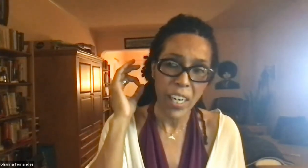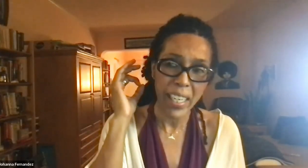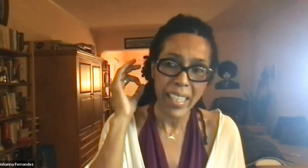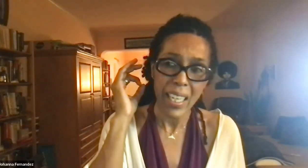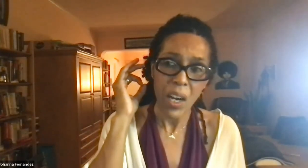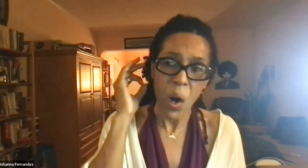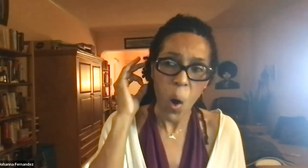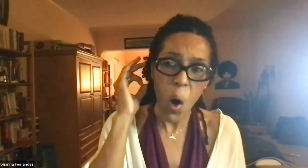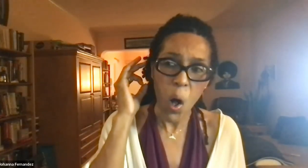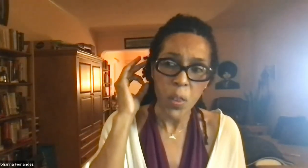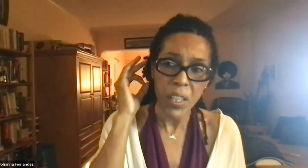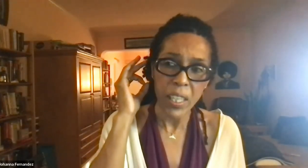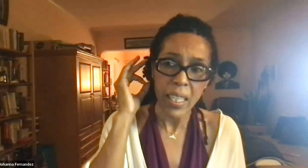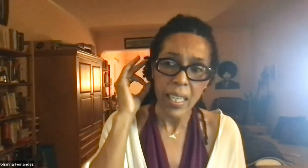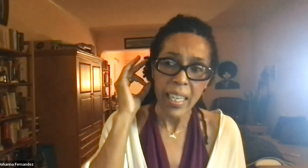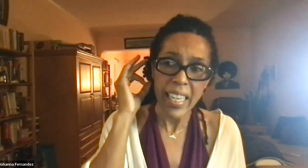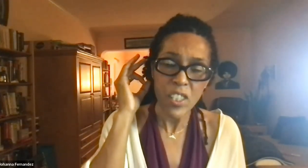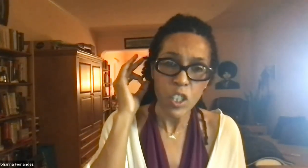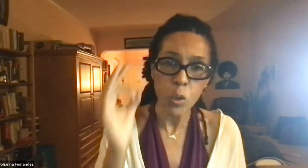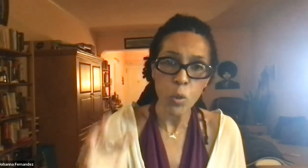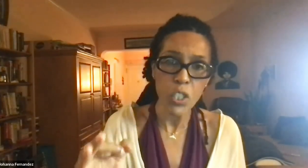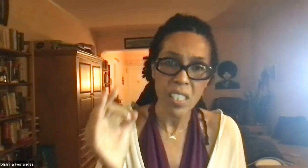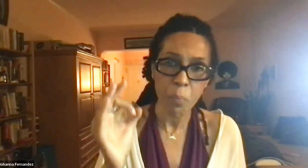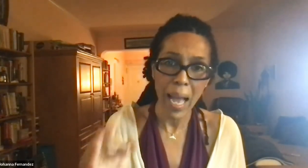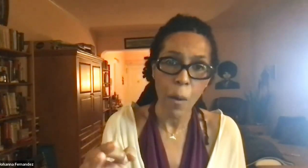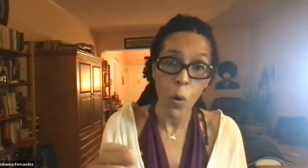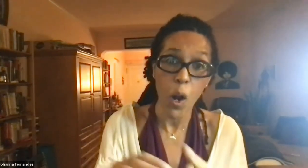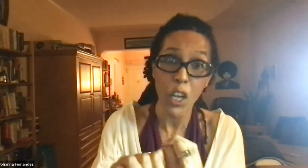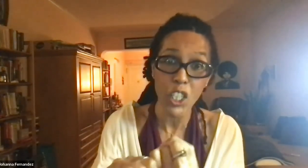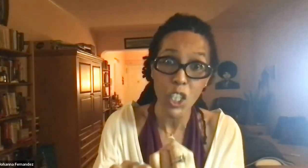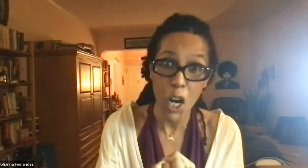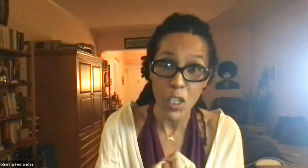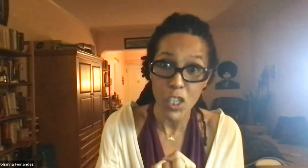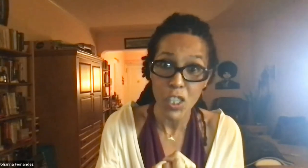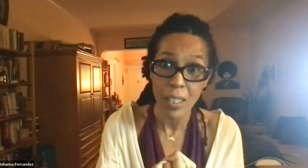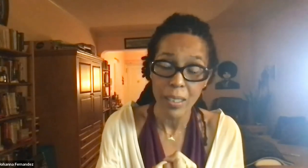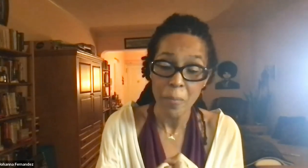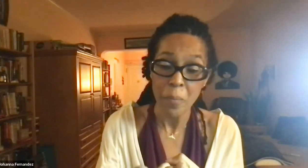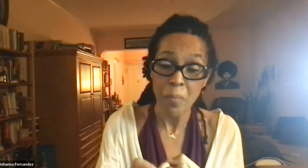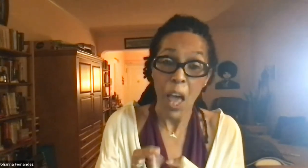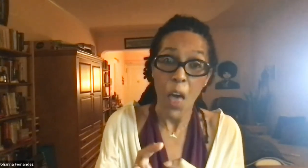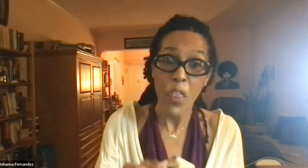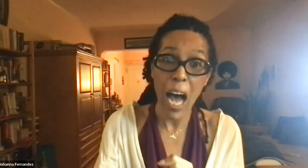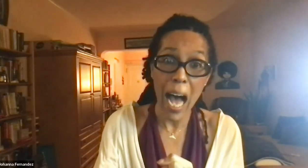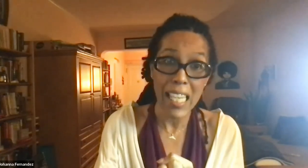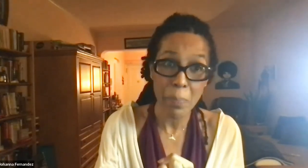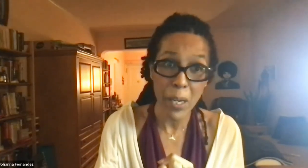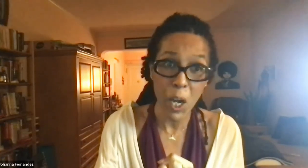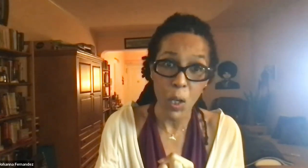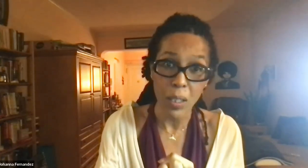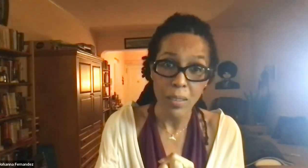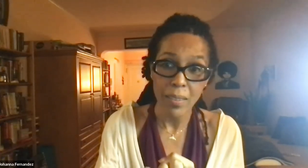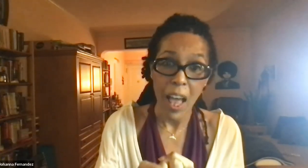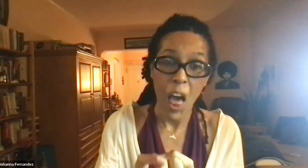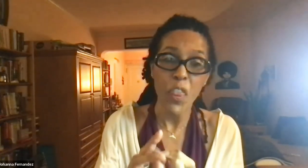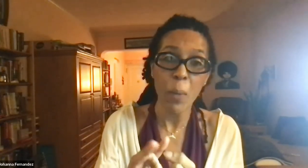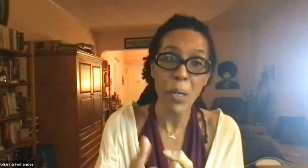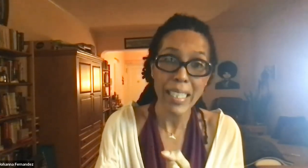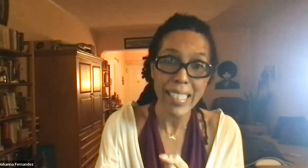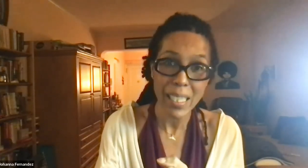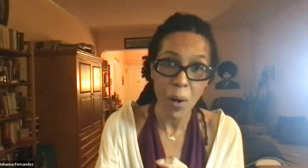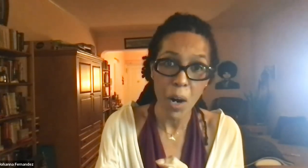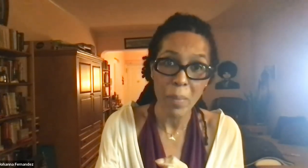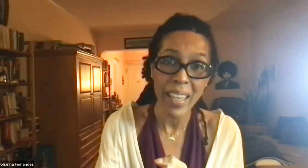they targeted all the institutions of power, the church, the hospital,